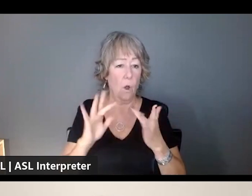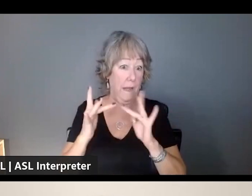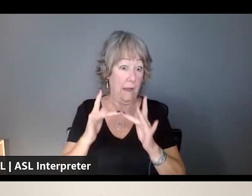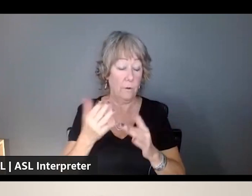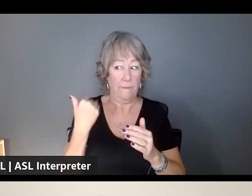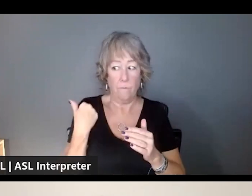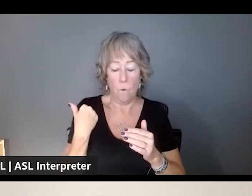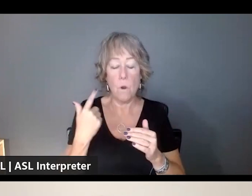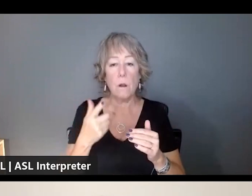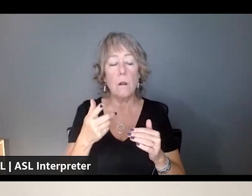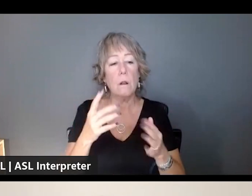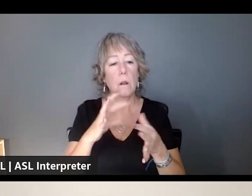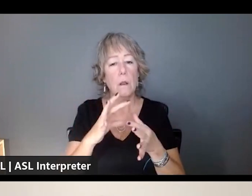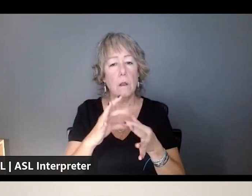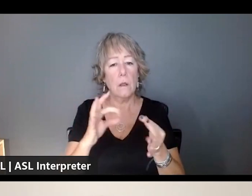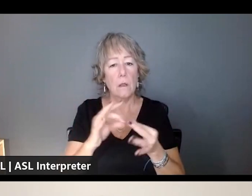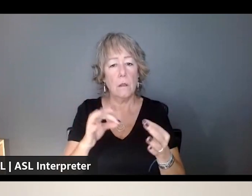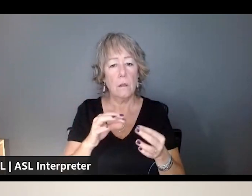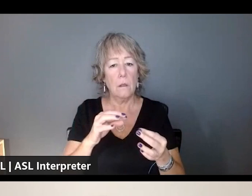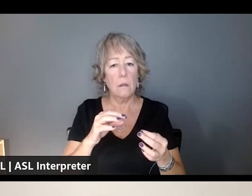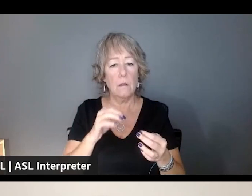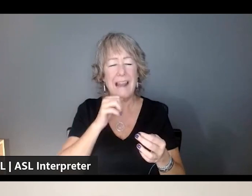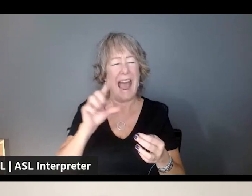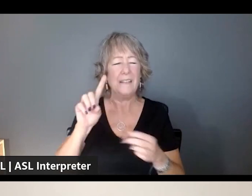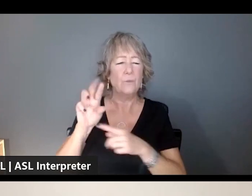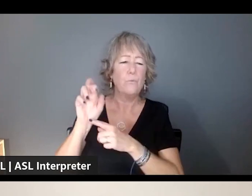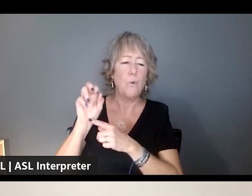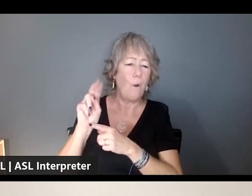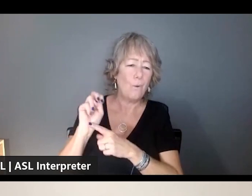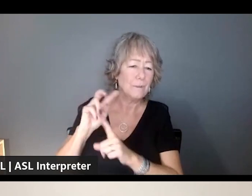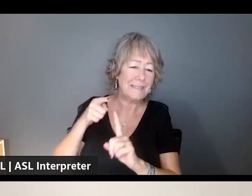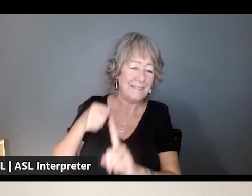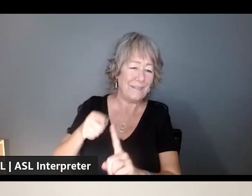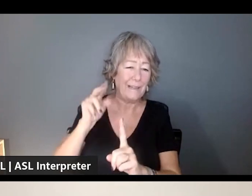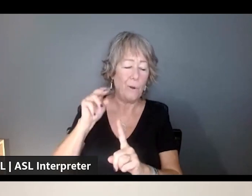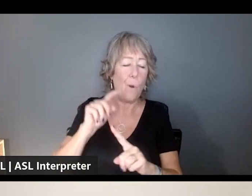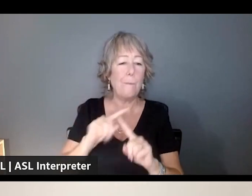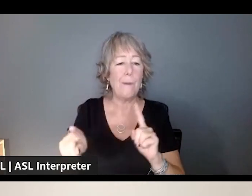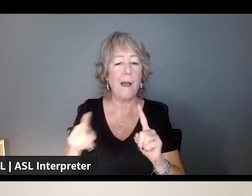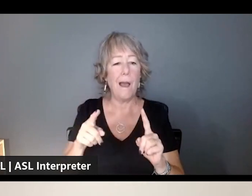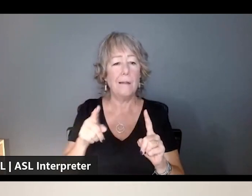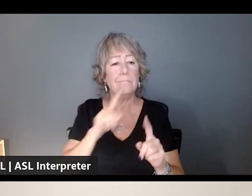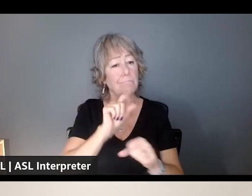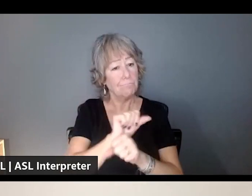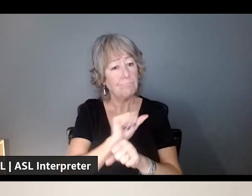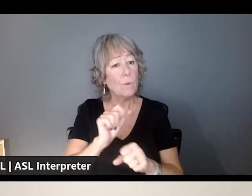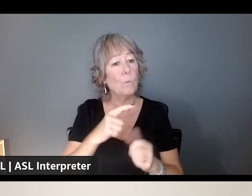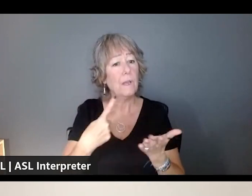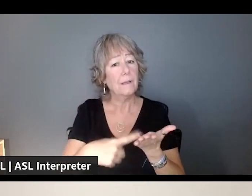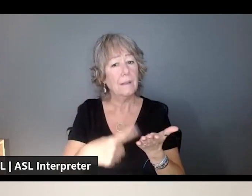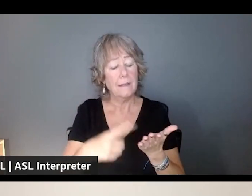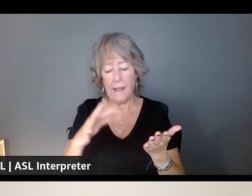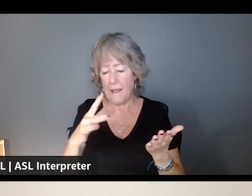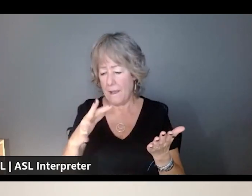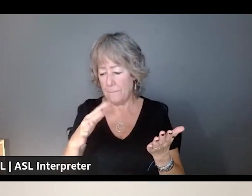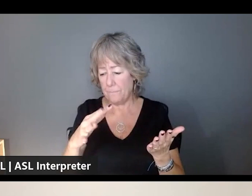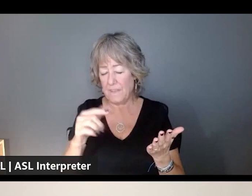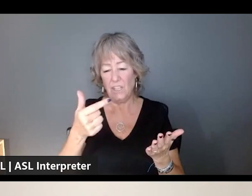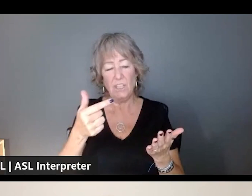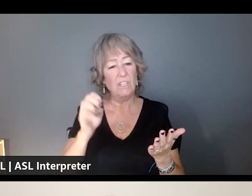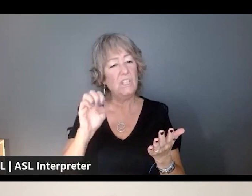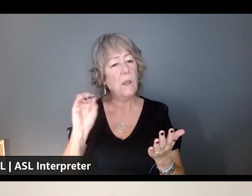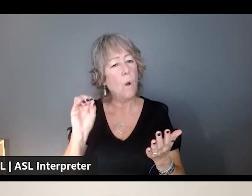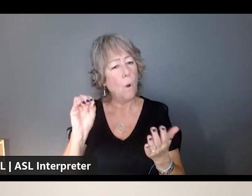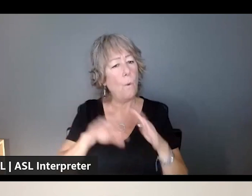I don't know that it was necessarily drone, but it definitely was like